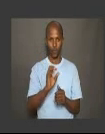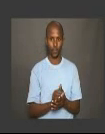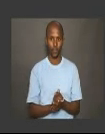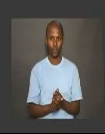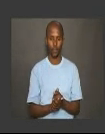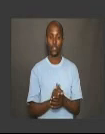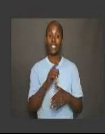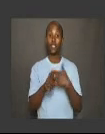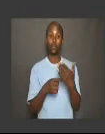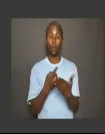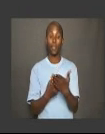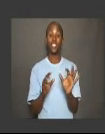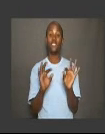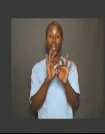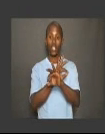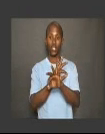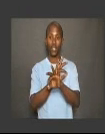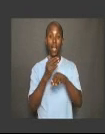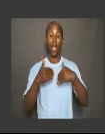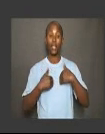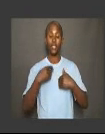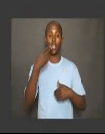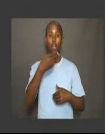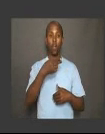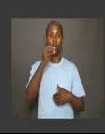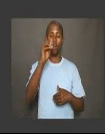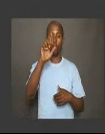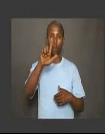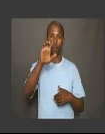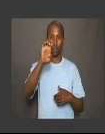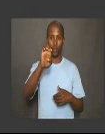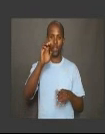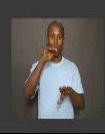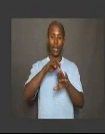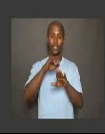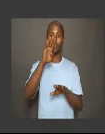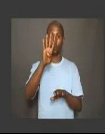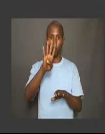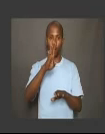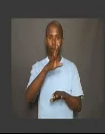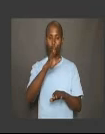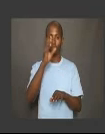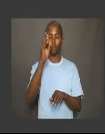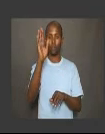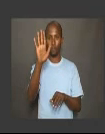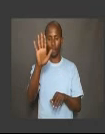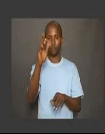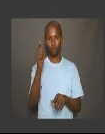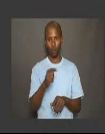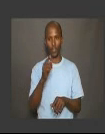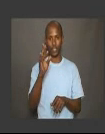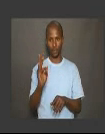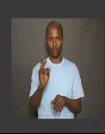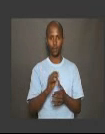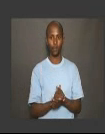0. So the function has a whole at 4, 5